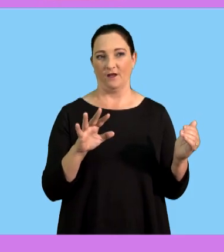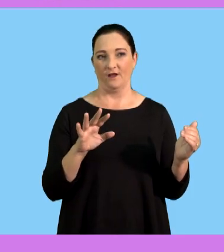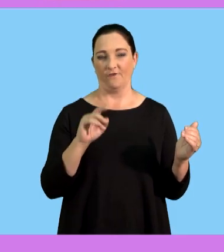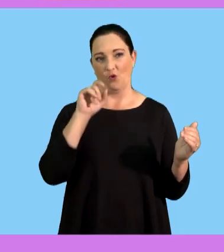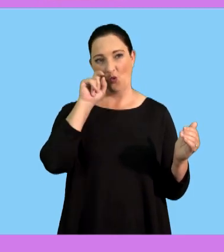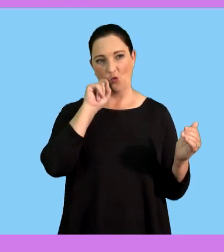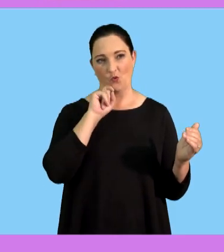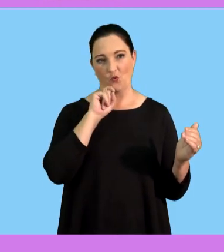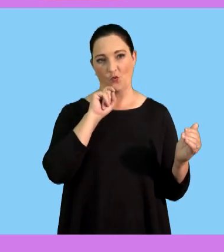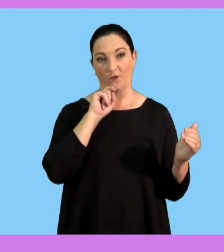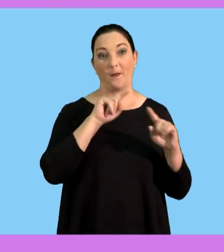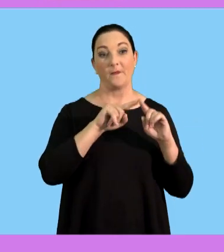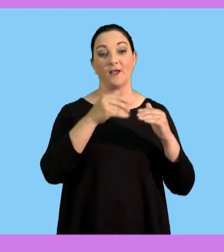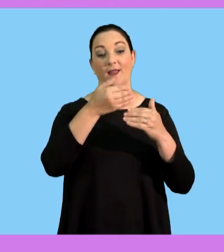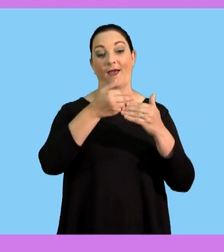45 years